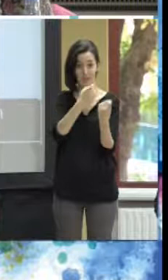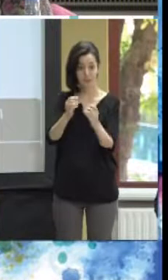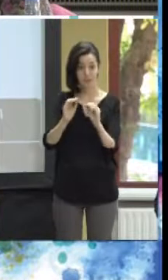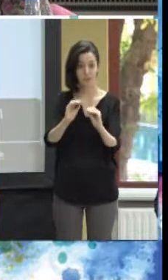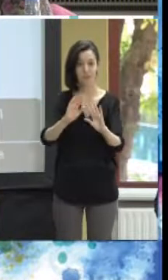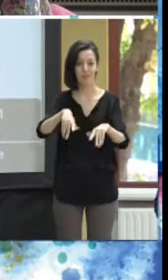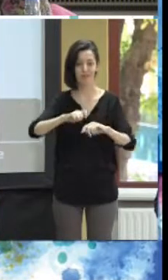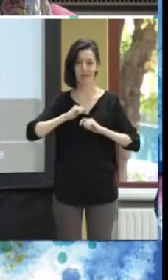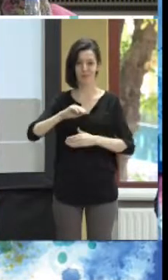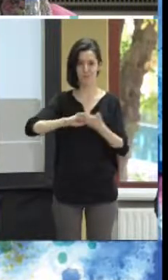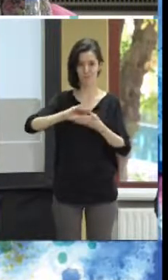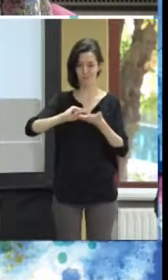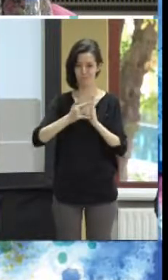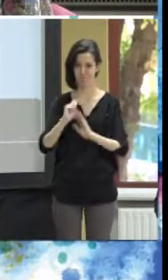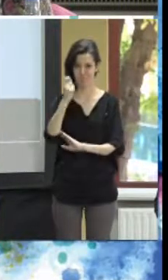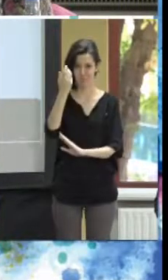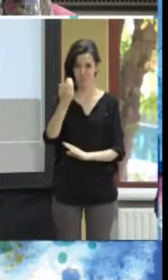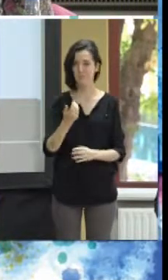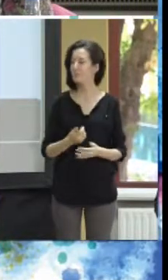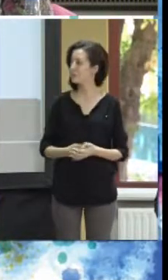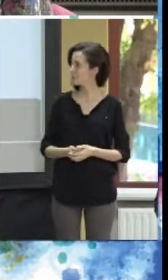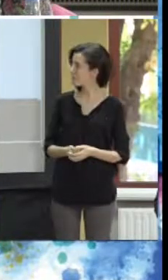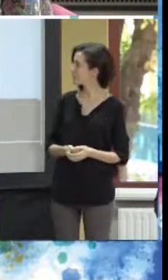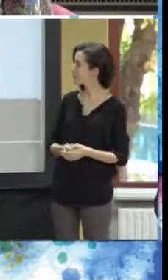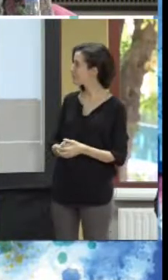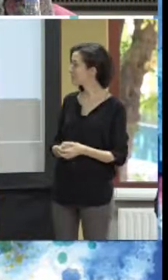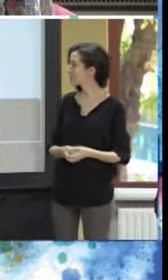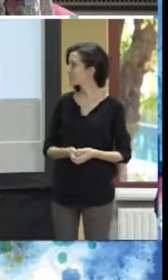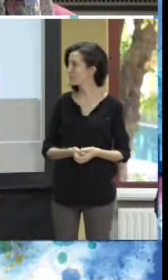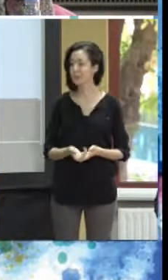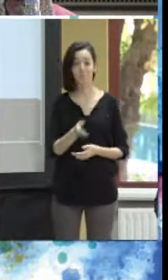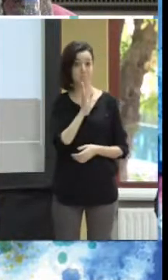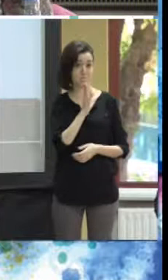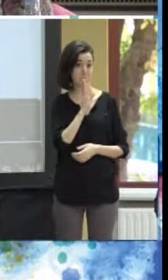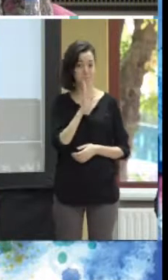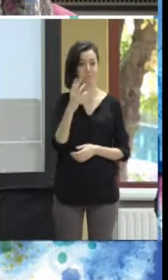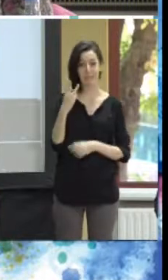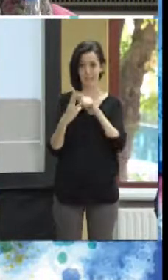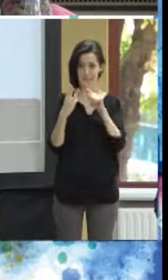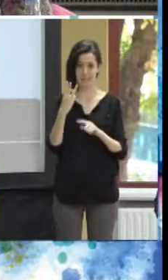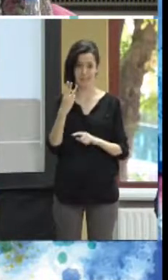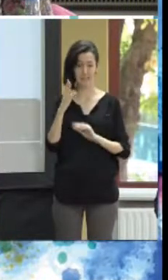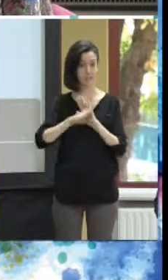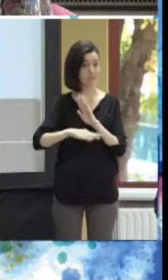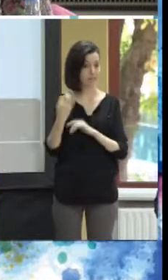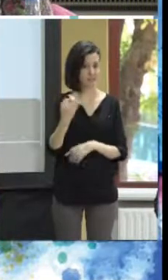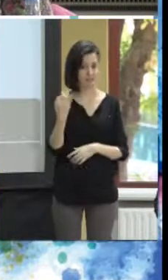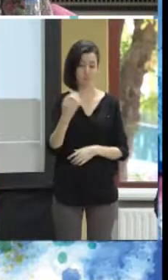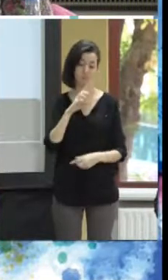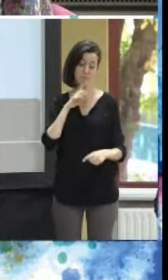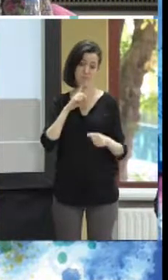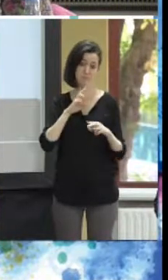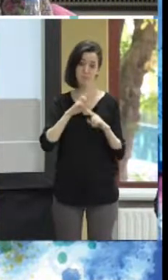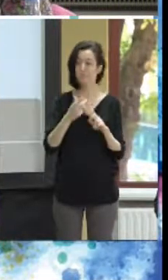needs, that's what the origin of technological solutions. So 3 apps: